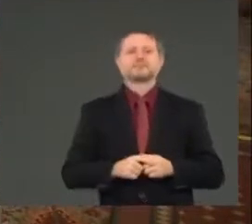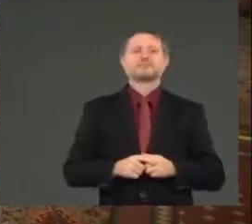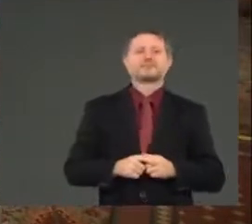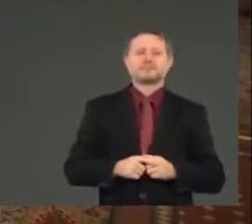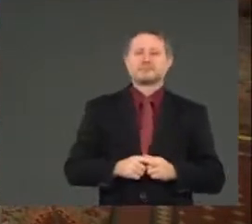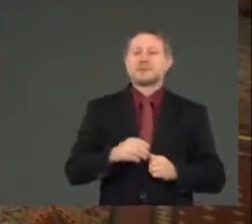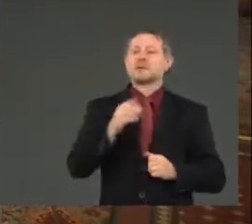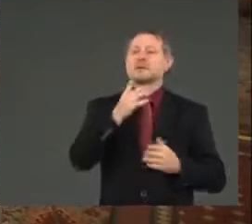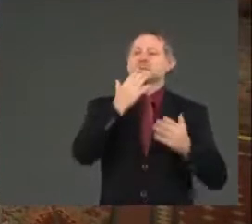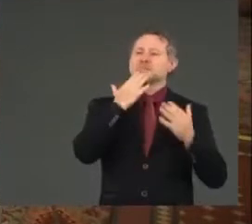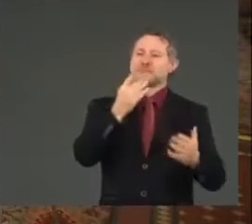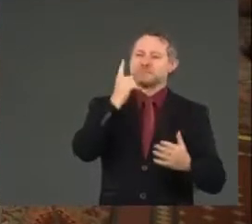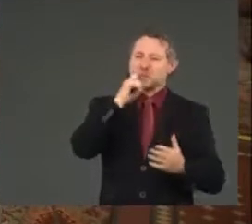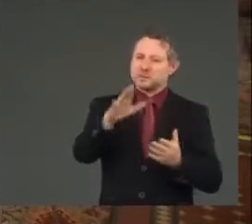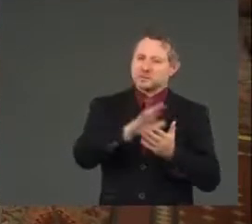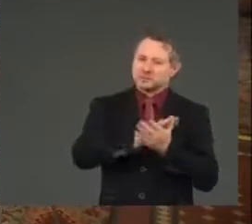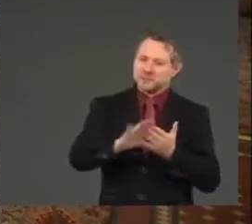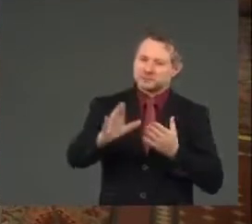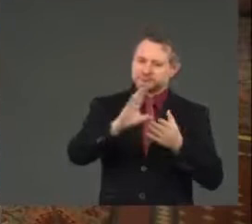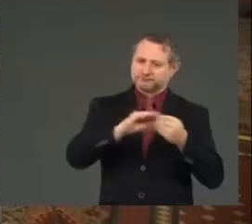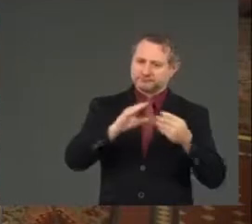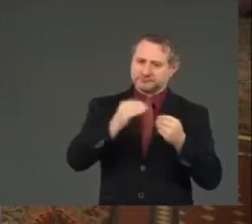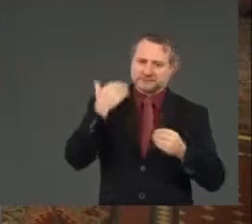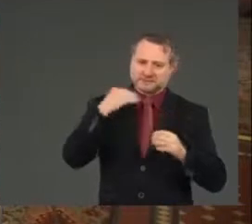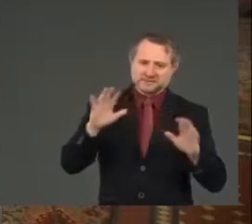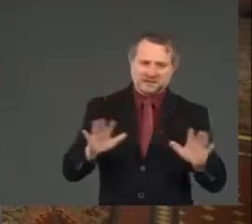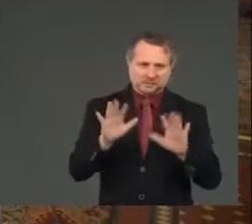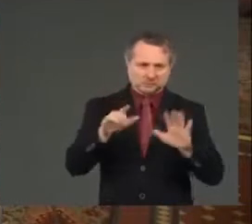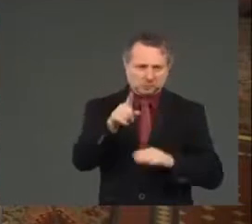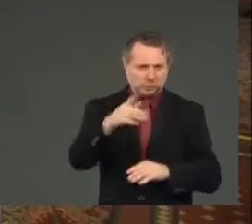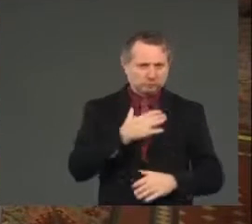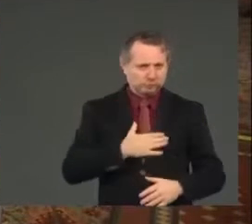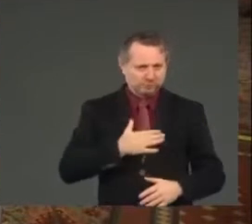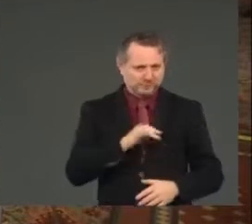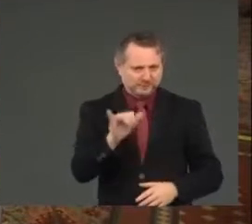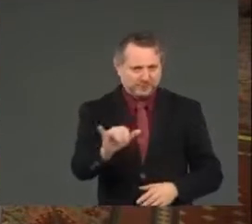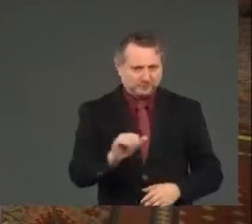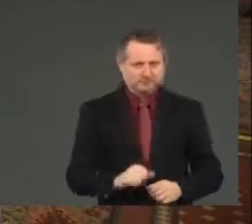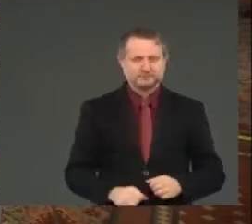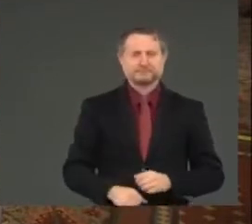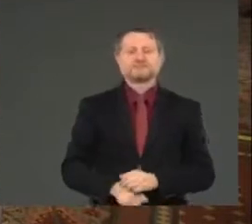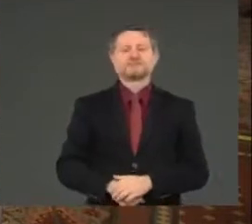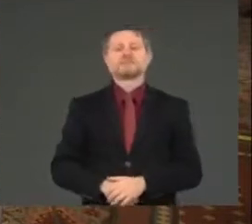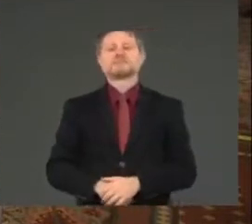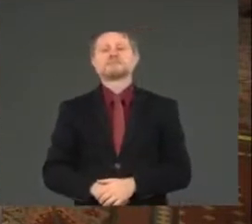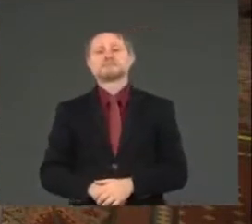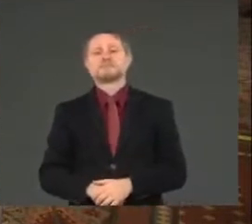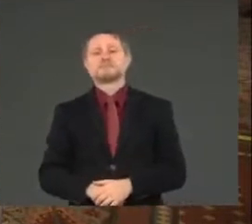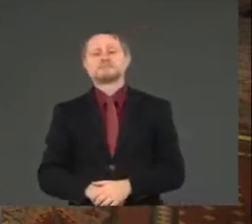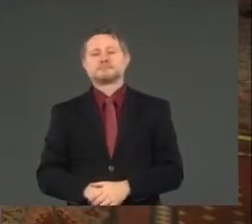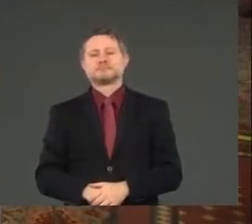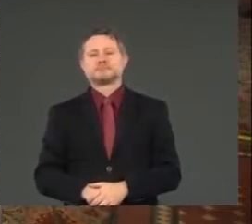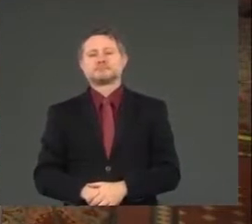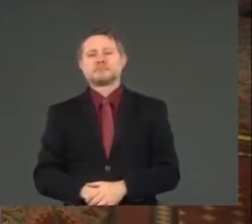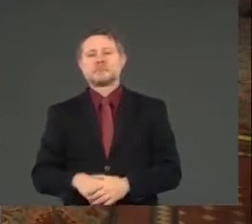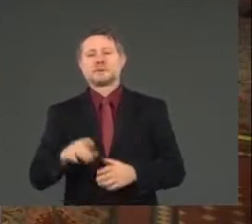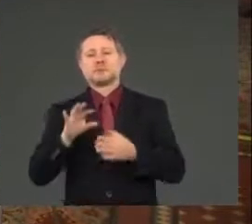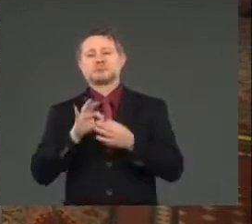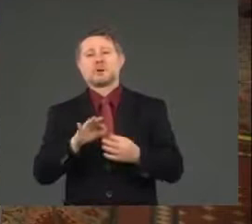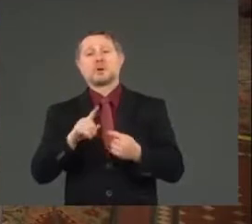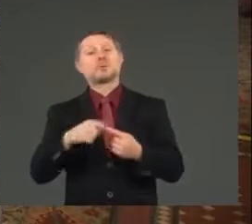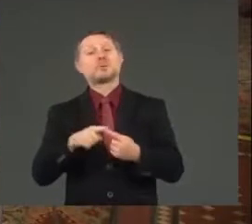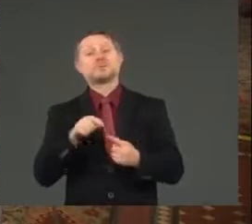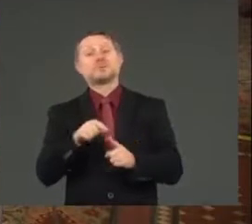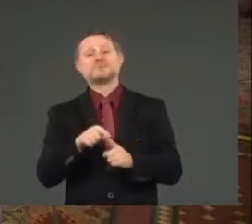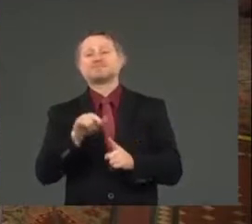kind words on Sunday. I appreciate that. It meant a lot to me. I didn't get a chance to tell you. Regarding your Interfaith Advisory Council, it